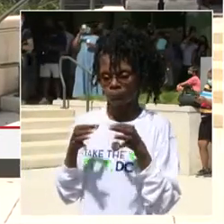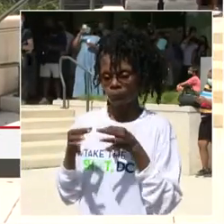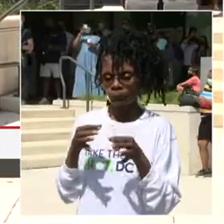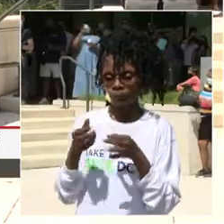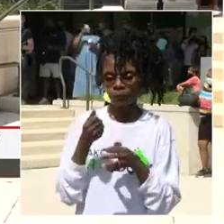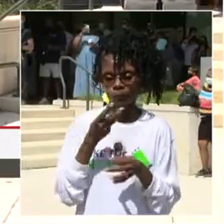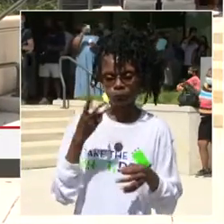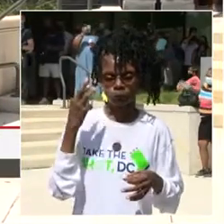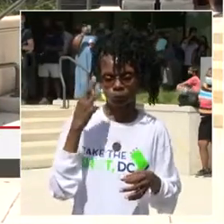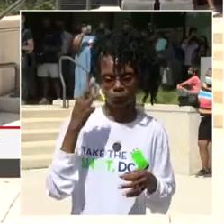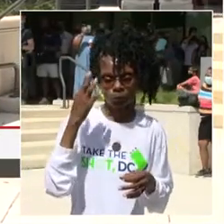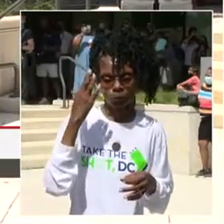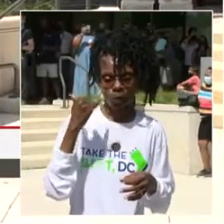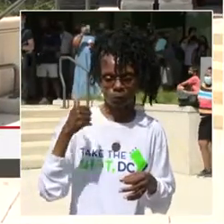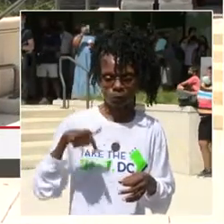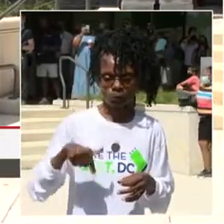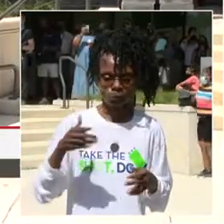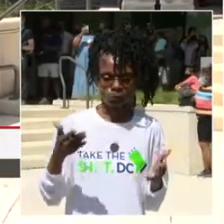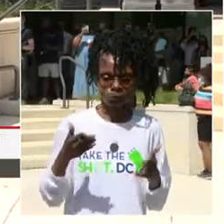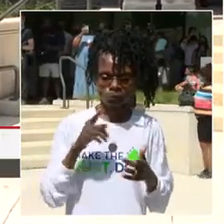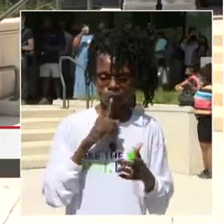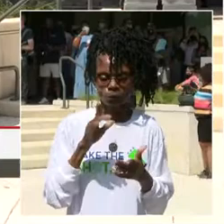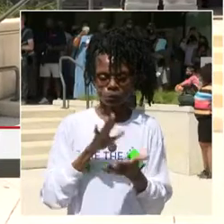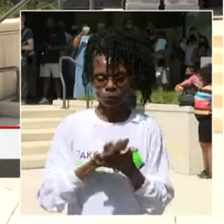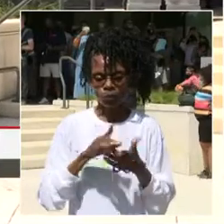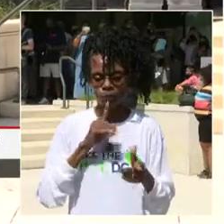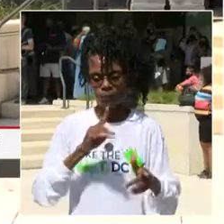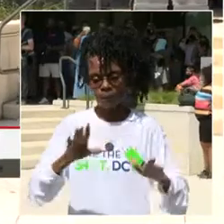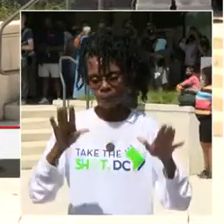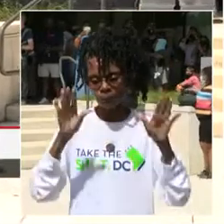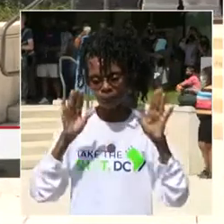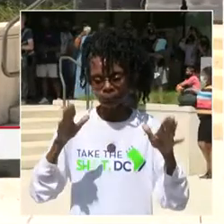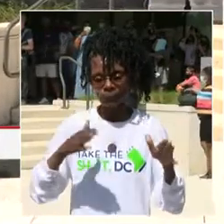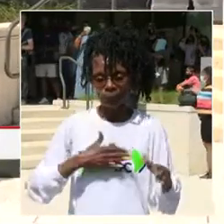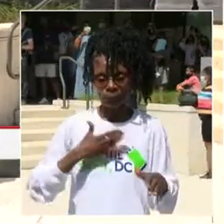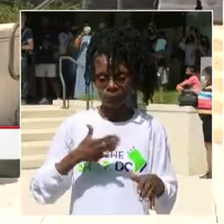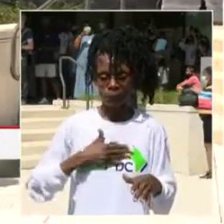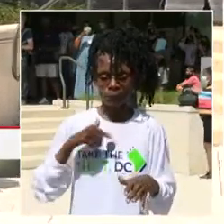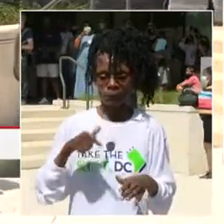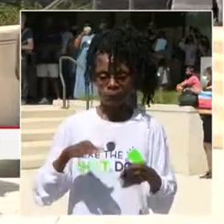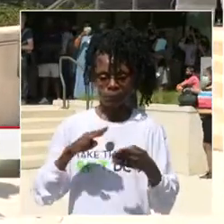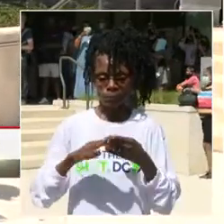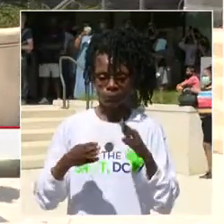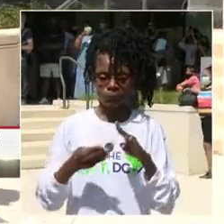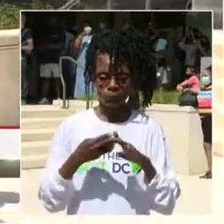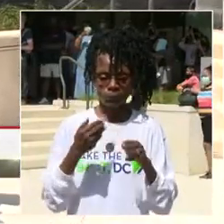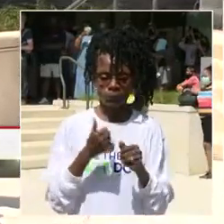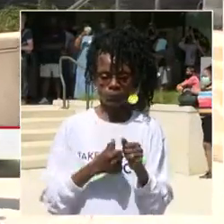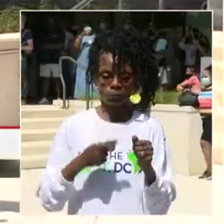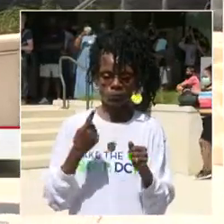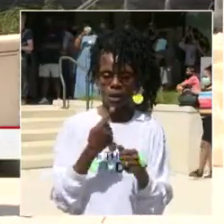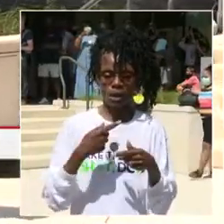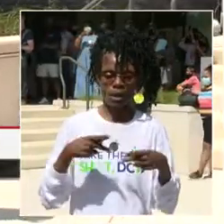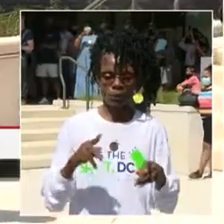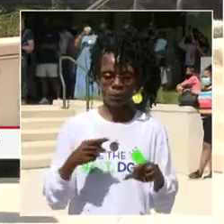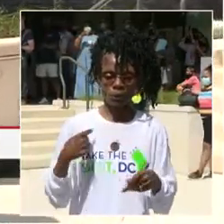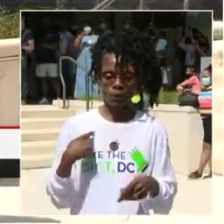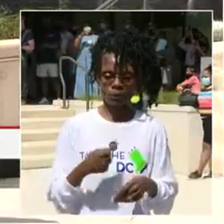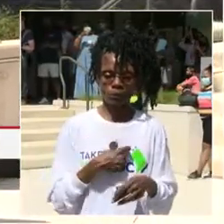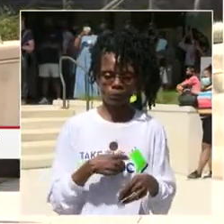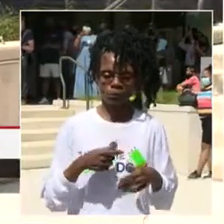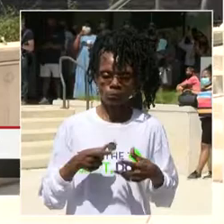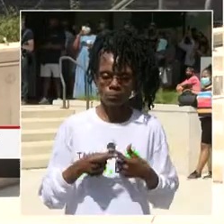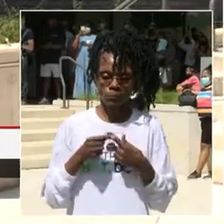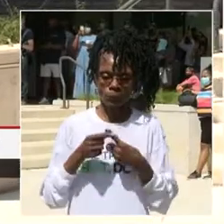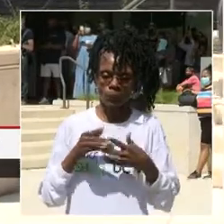just truly amazing and why I'm so glad that this community and everybody has just allowed us to have this special space. Everything around